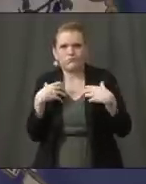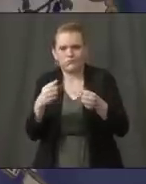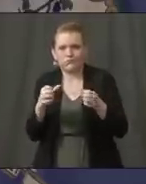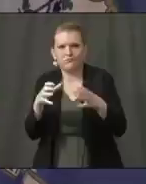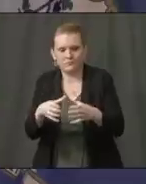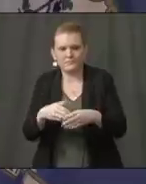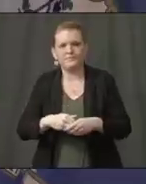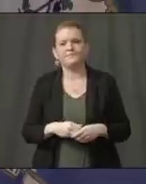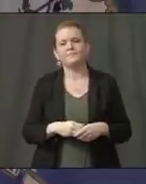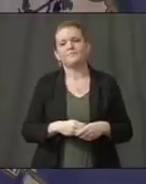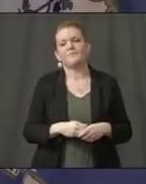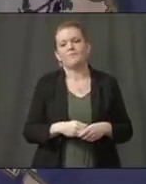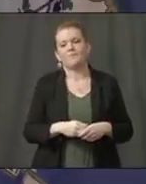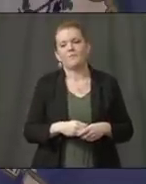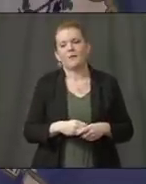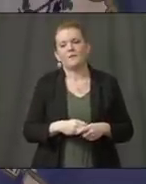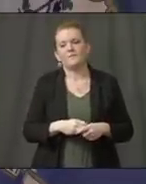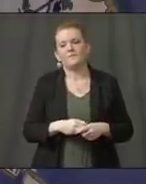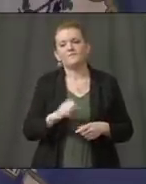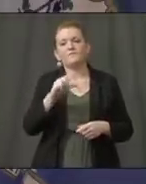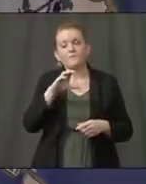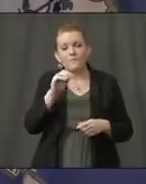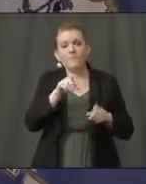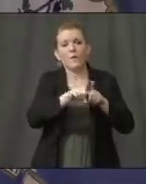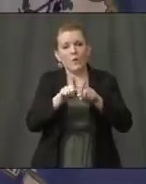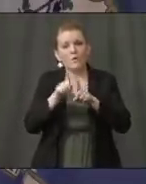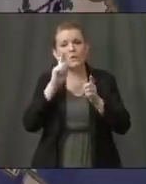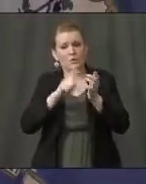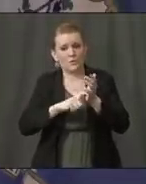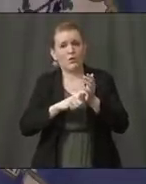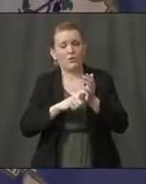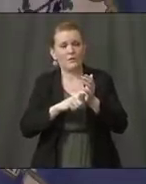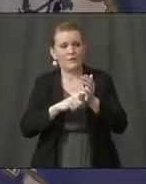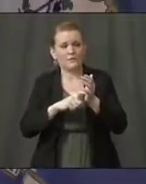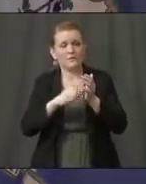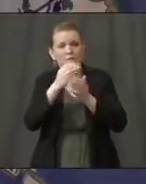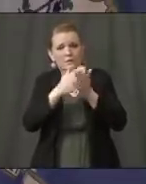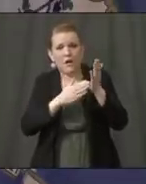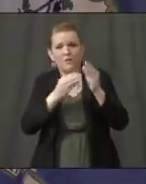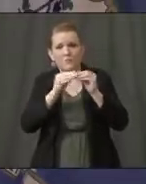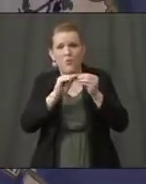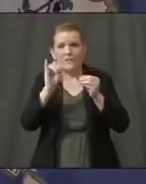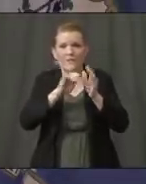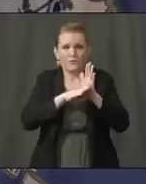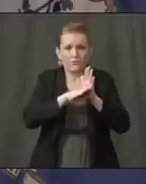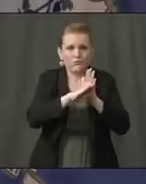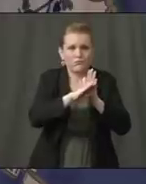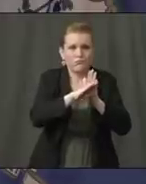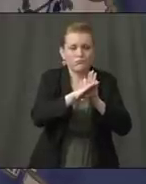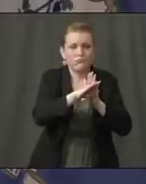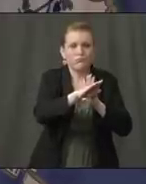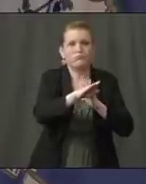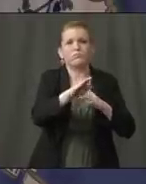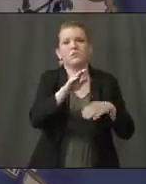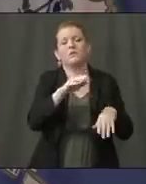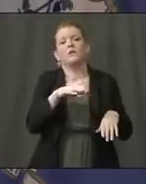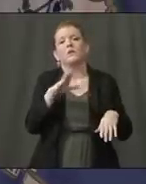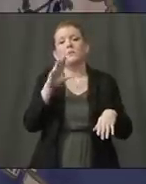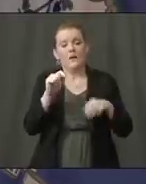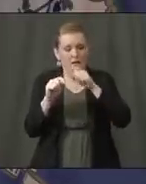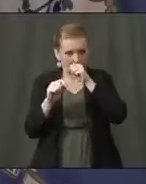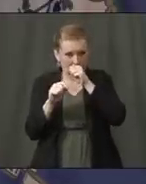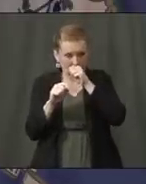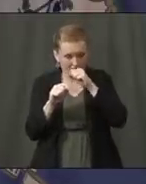days. Good news is that Kevin Rainey, the president, is now free and clear because he had been infected as